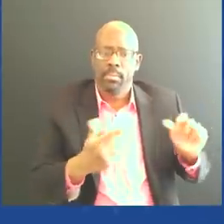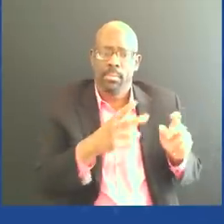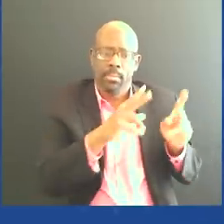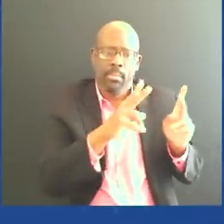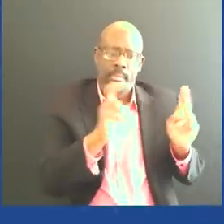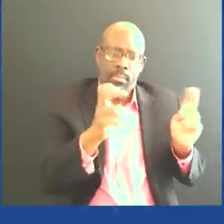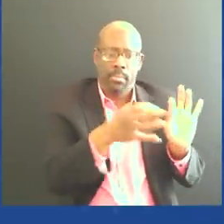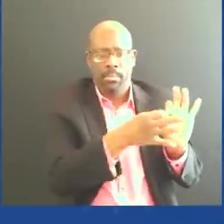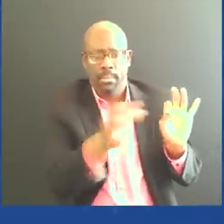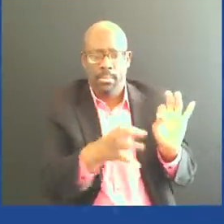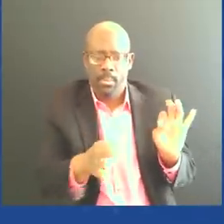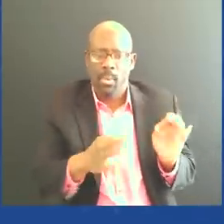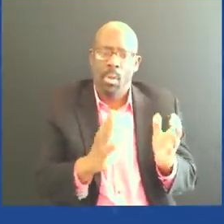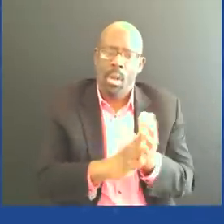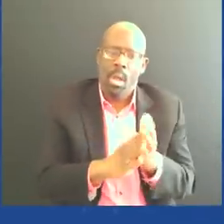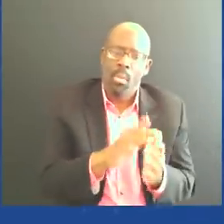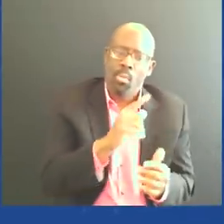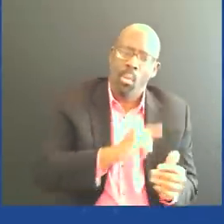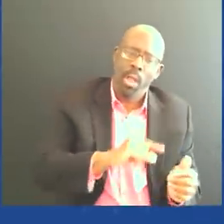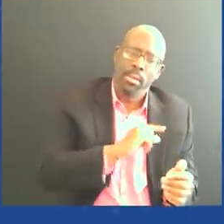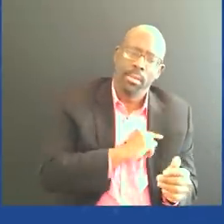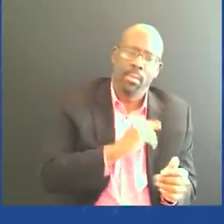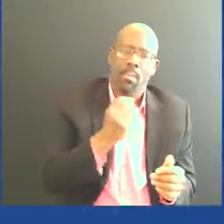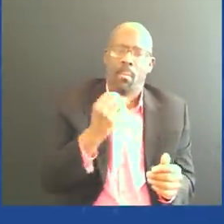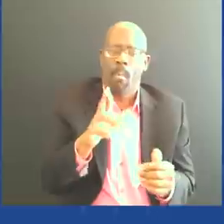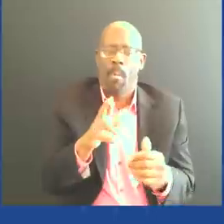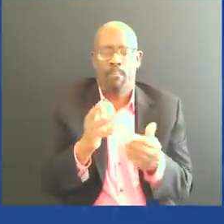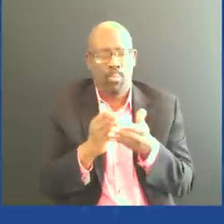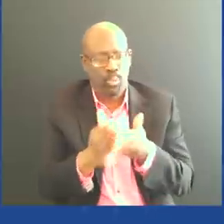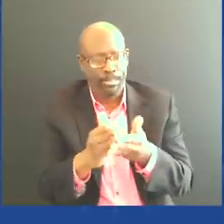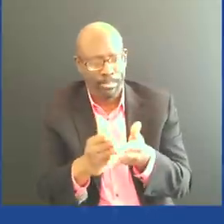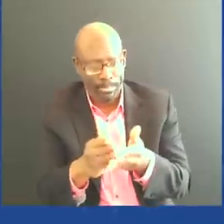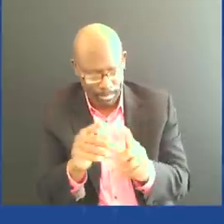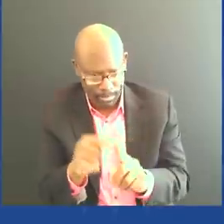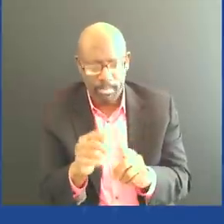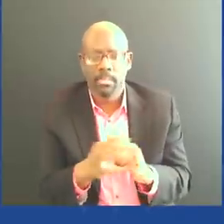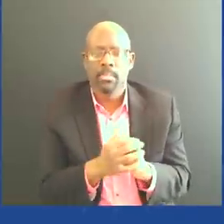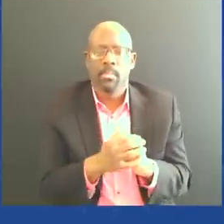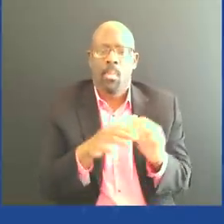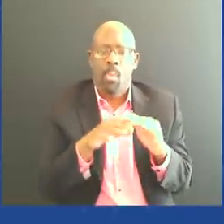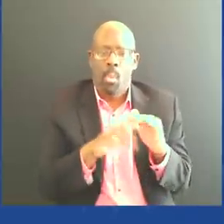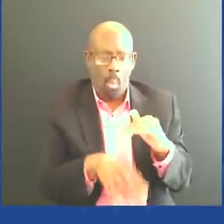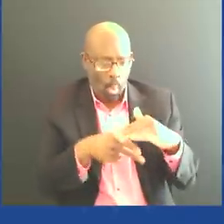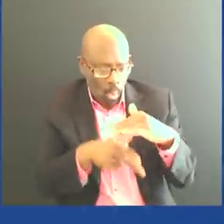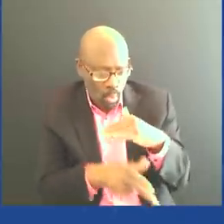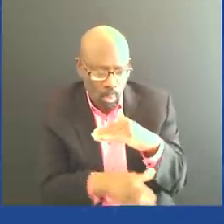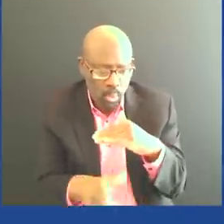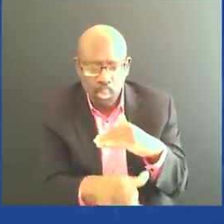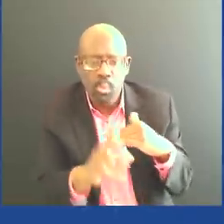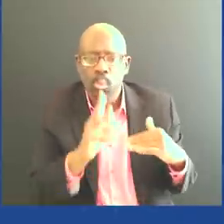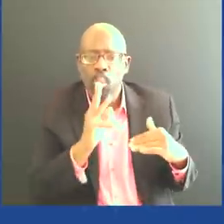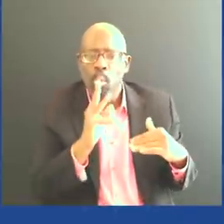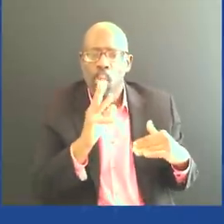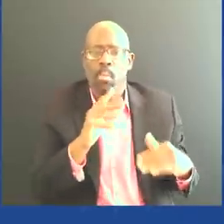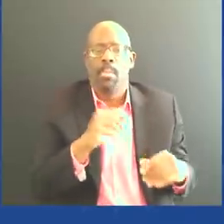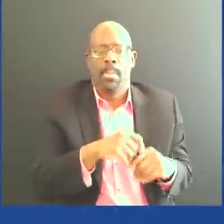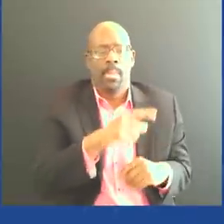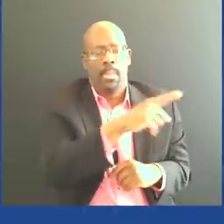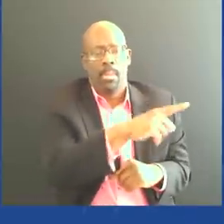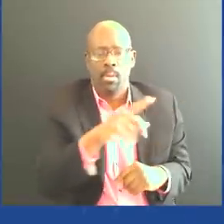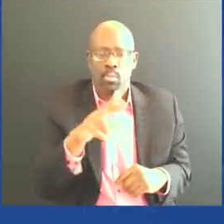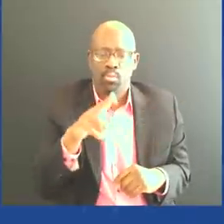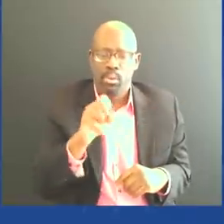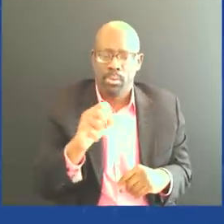again repurpose. Below the waves, aboard Delaware, your heart never fails you. There